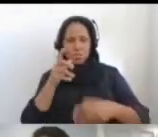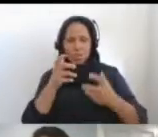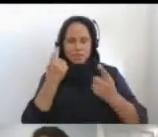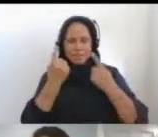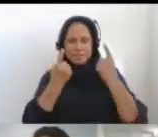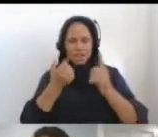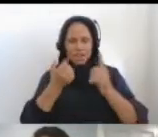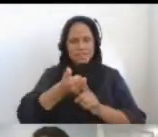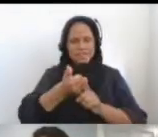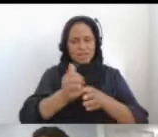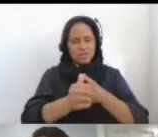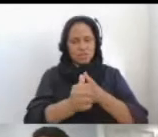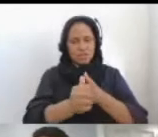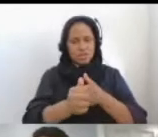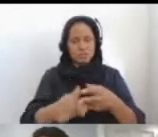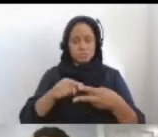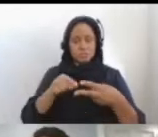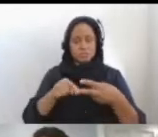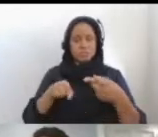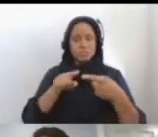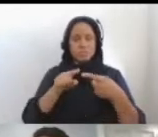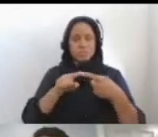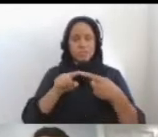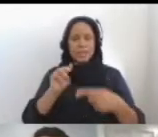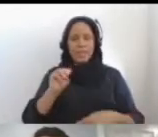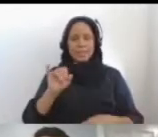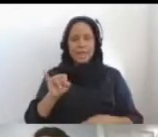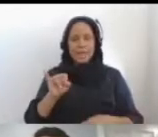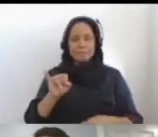self-direction. And those two things is, am I